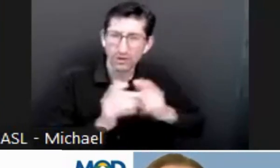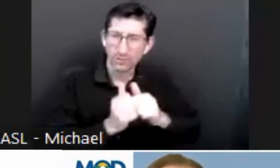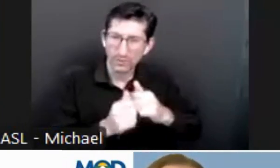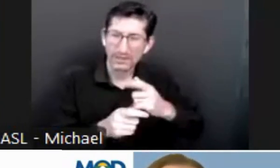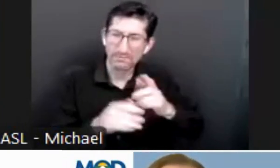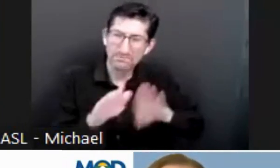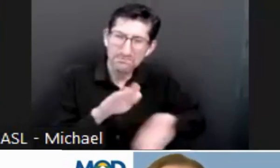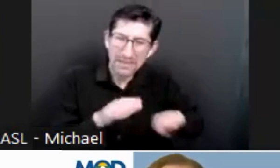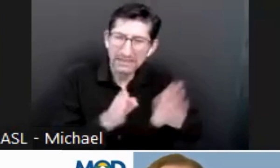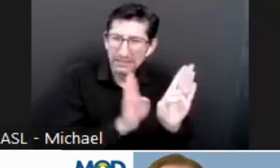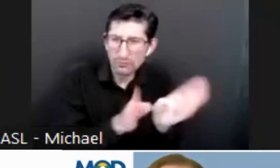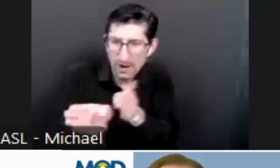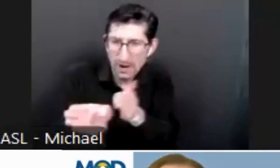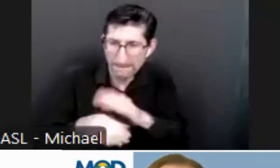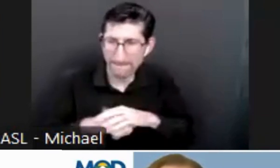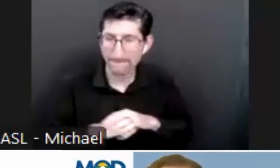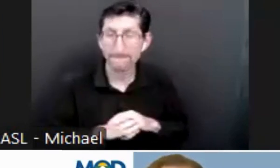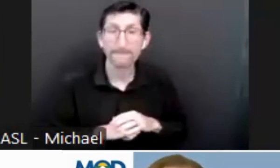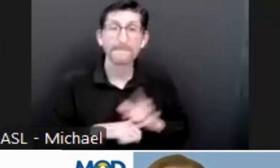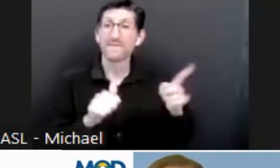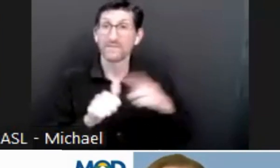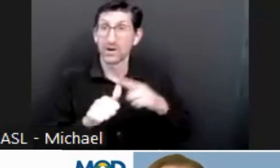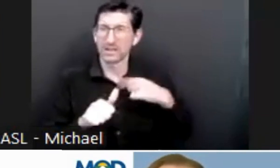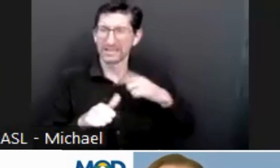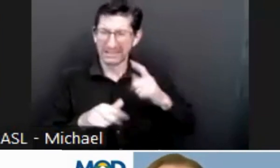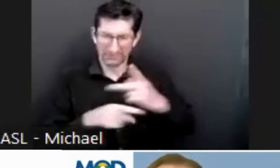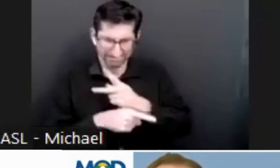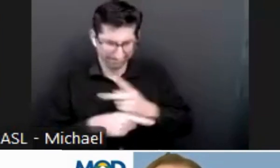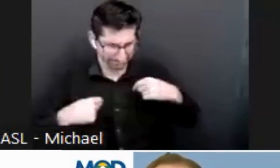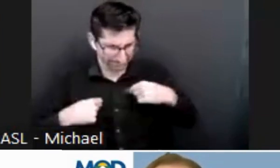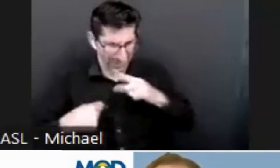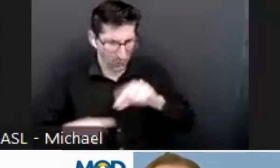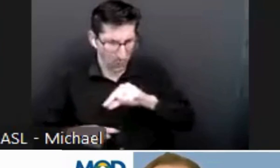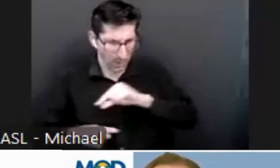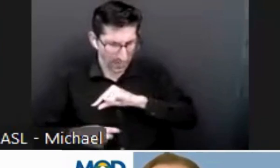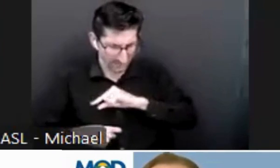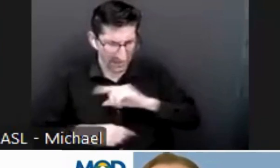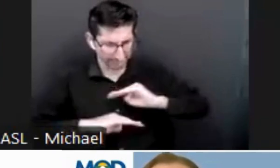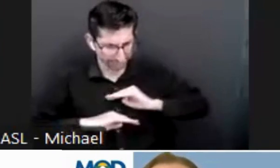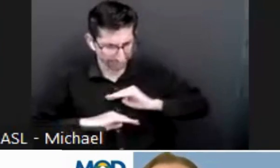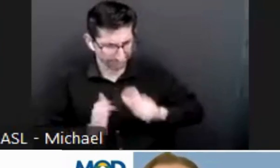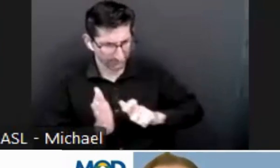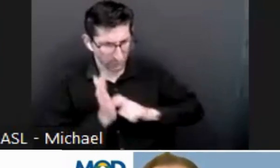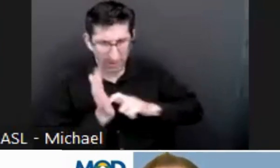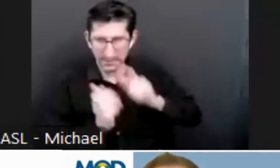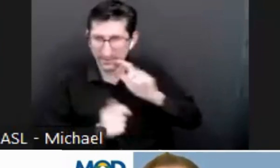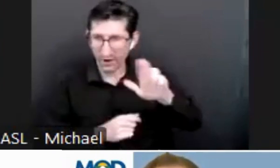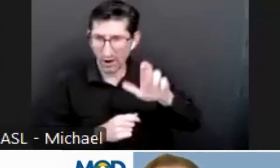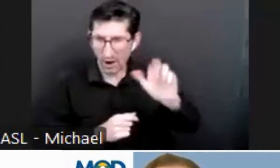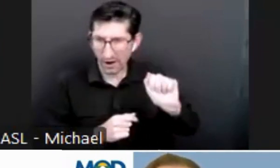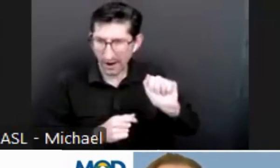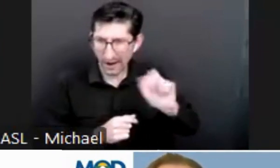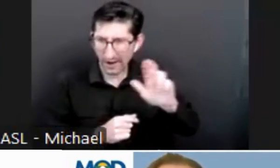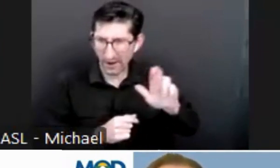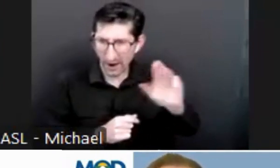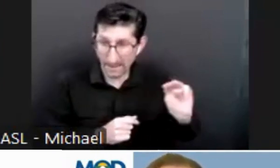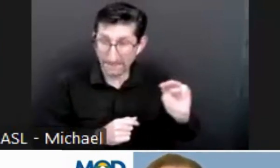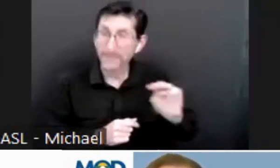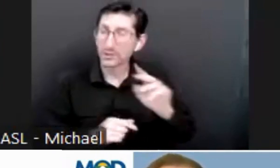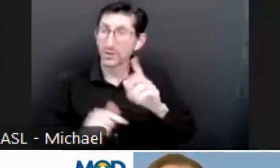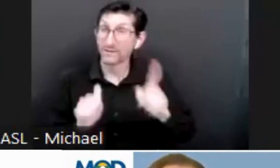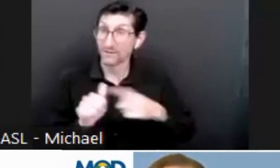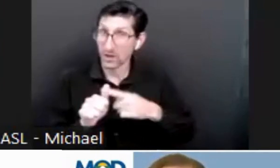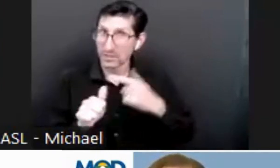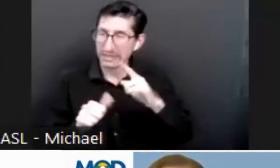So first you want to consider if you're eligible to make an accommodation or modification request. And this starts by ensuring that your housing is